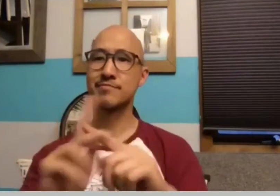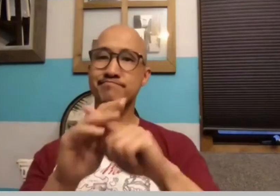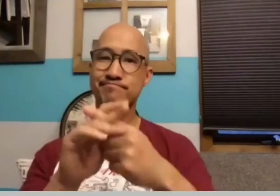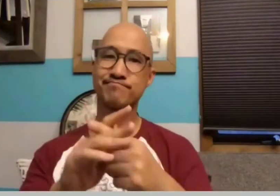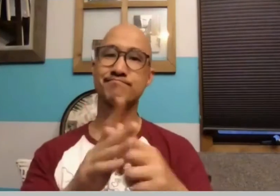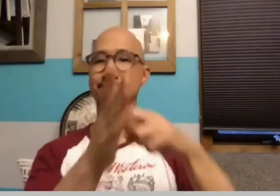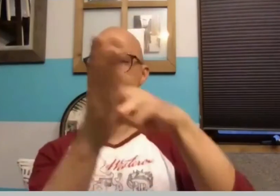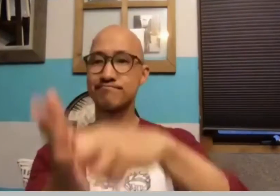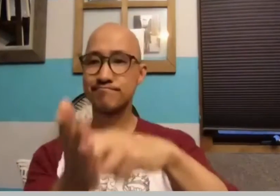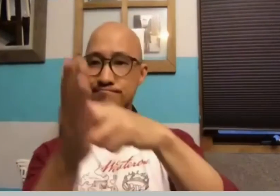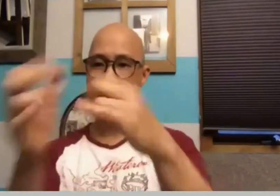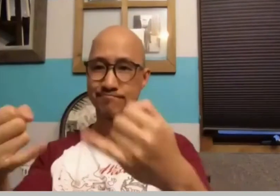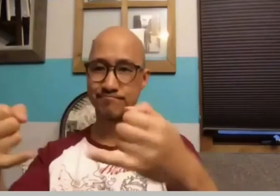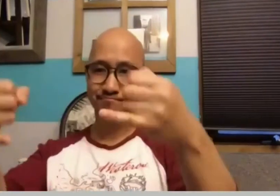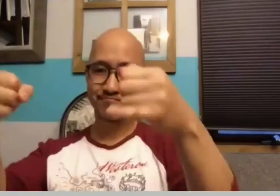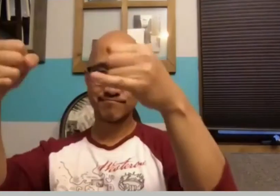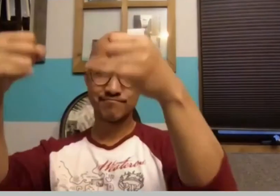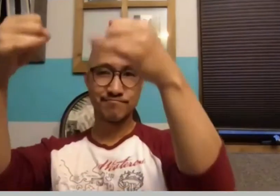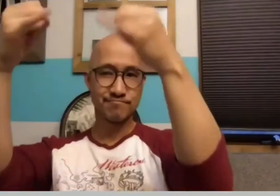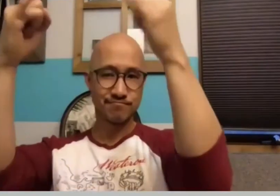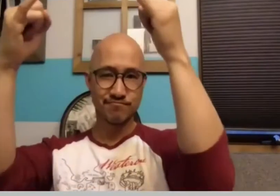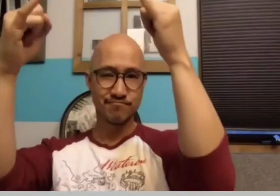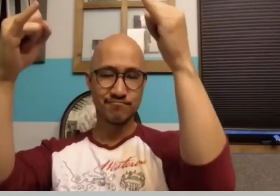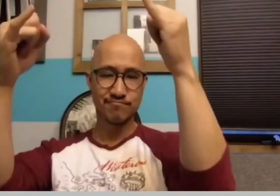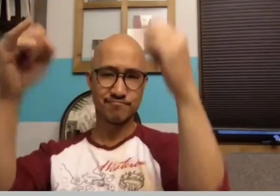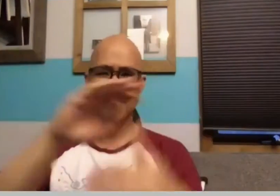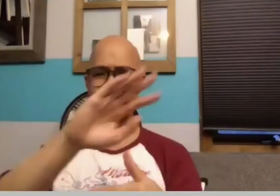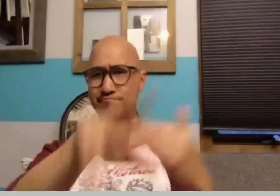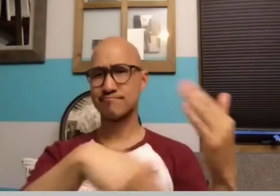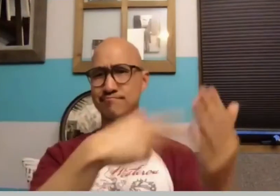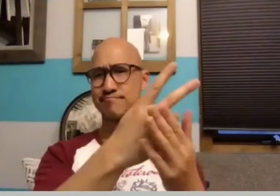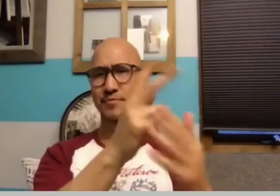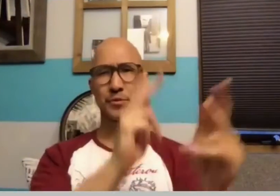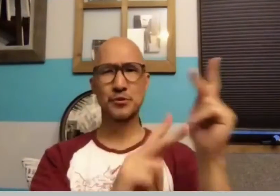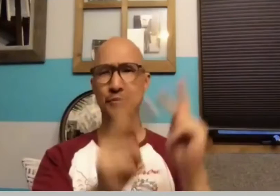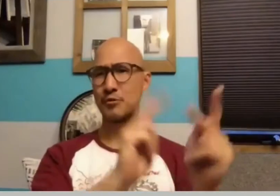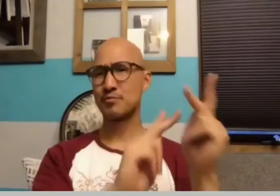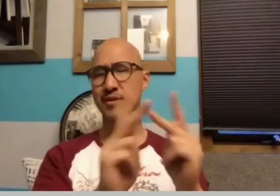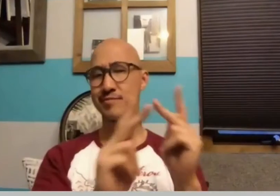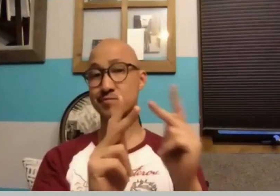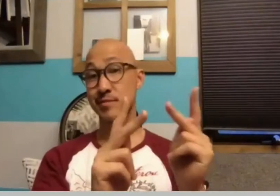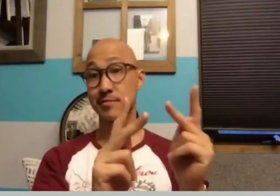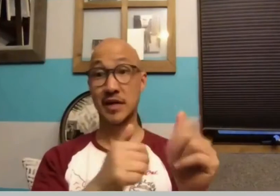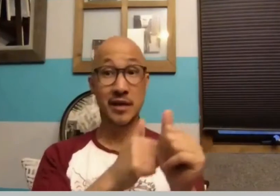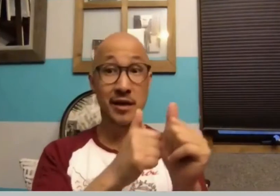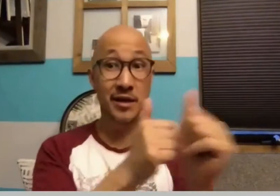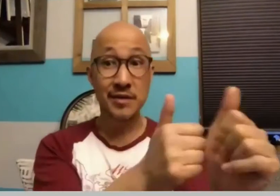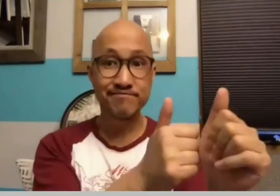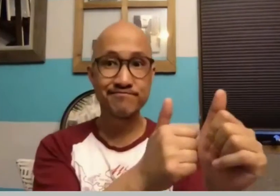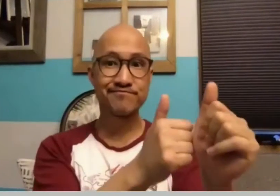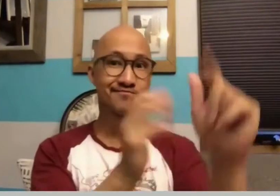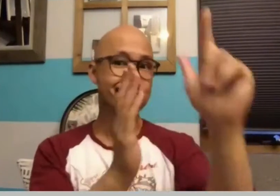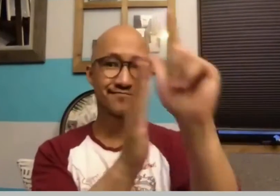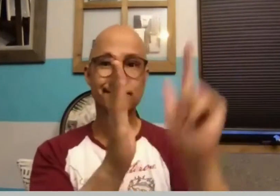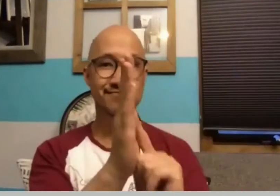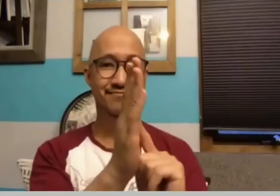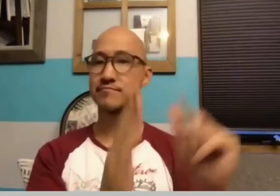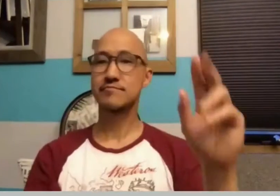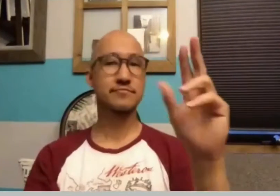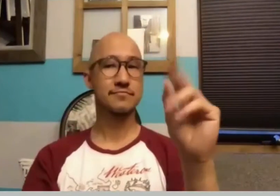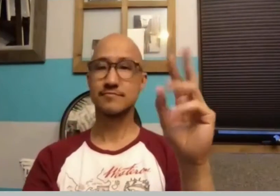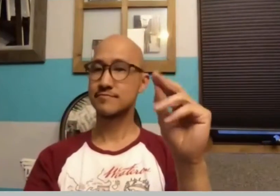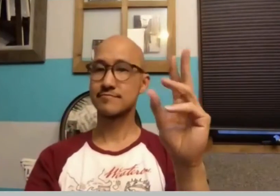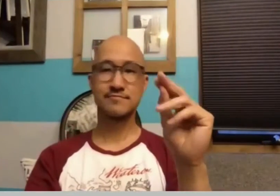idolatry, injustice reigns. So all of the scriptures in Leviticus and Deuteronomy about taking care of the poor and your fellow man and taking care of your neighbor and